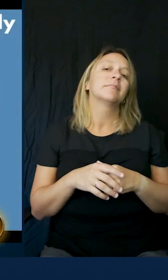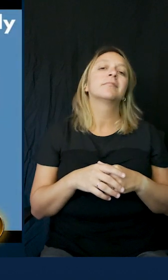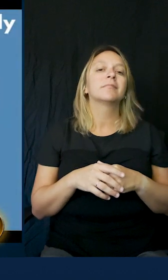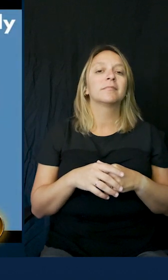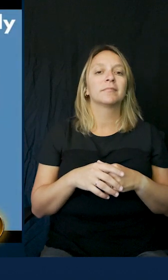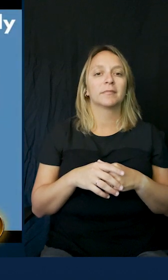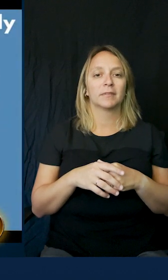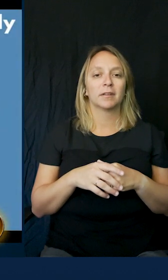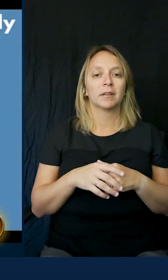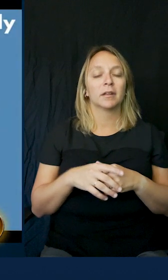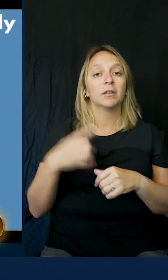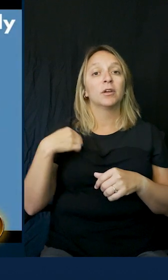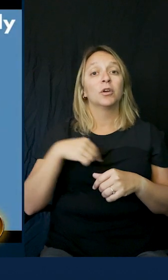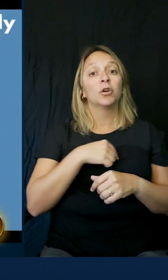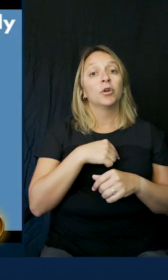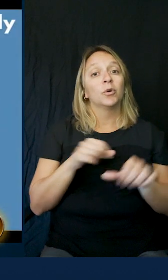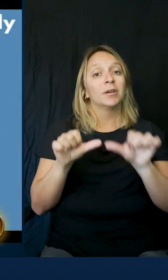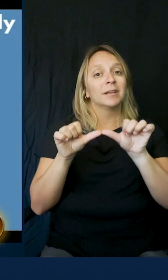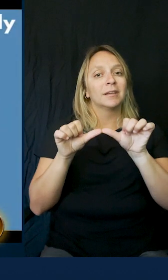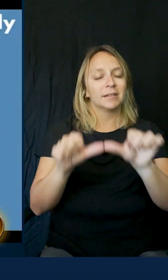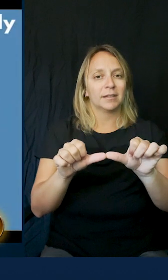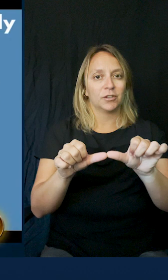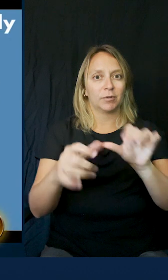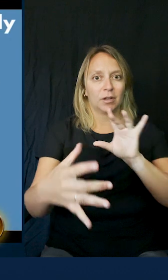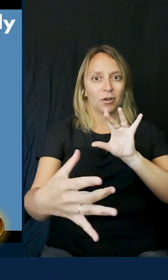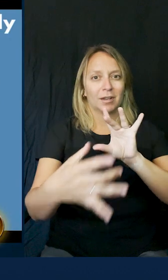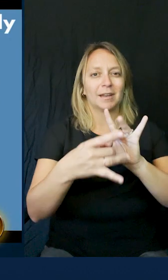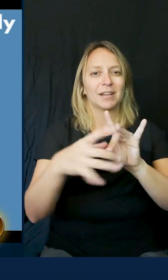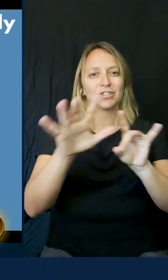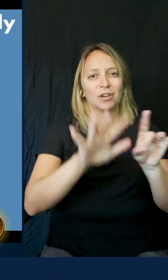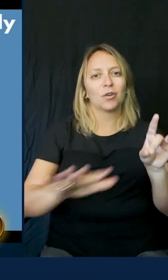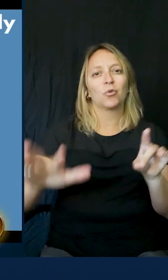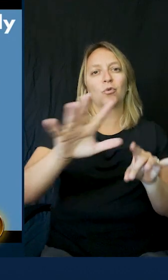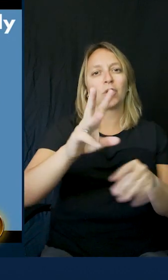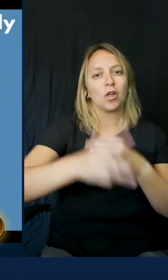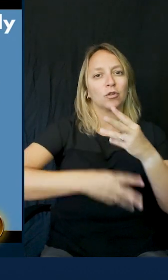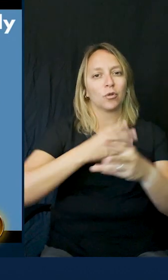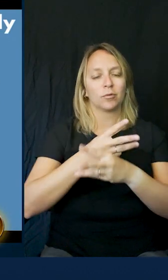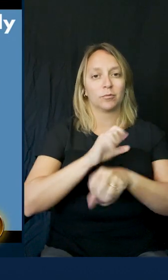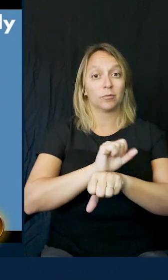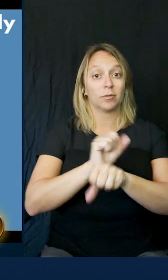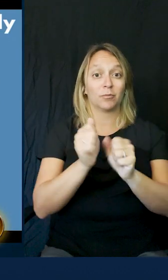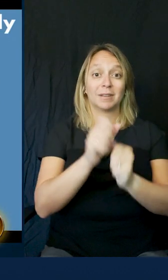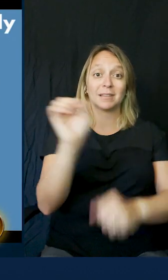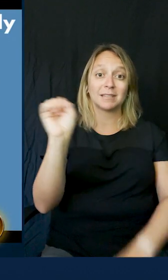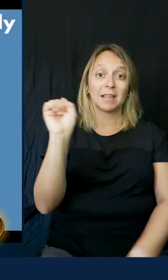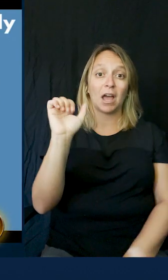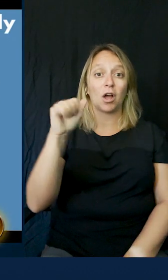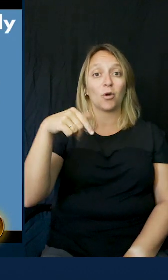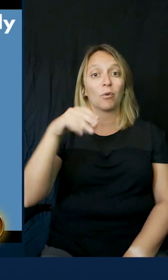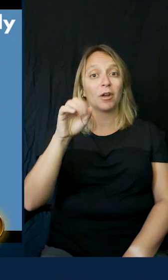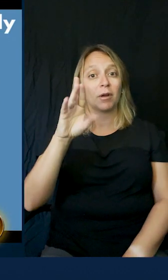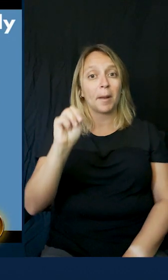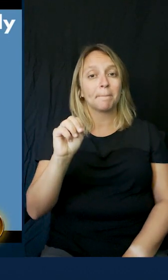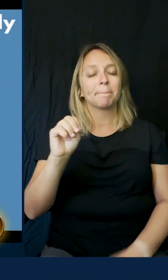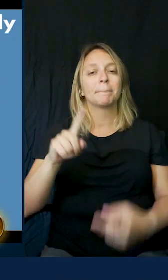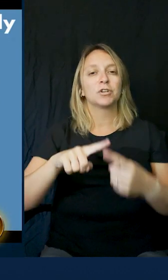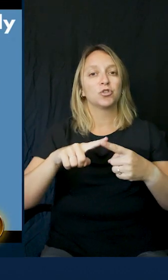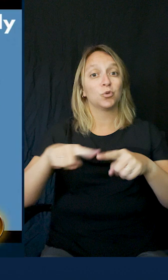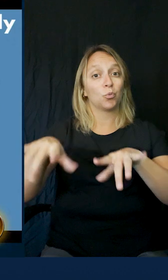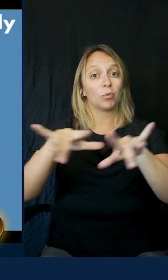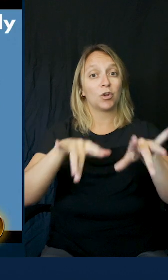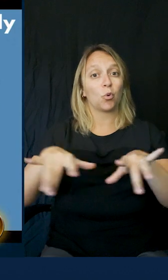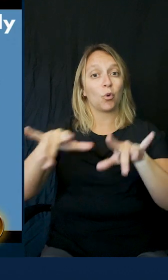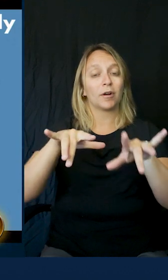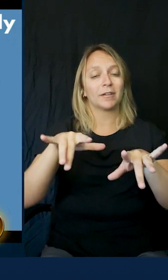So we are continuing our connection across the globe by working with the Seattle Aquarium to record some fish calls